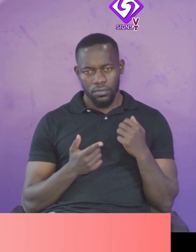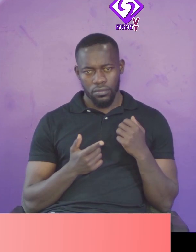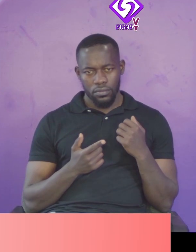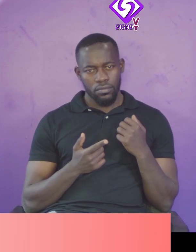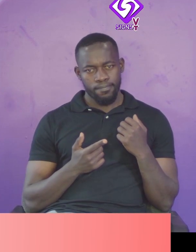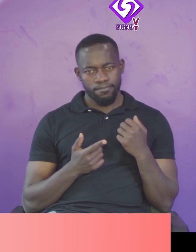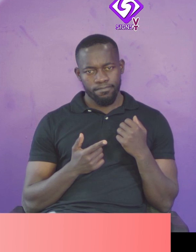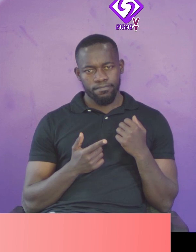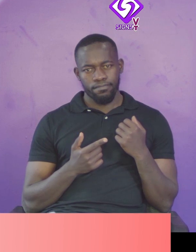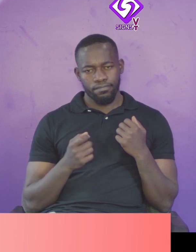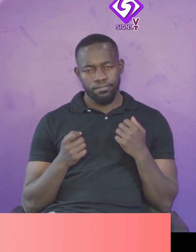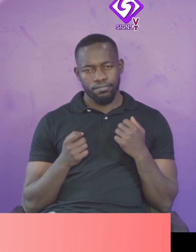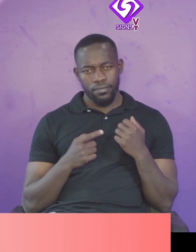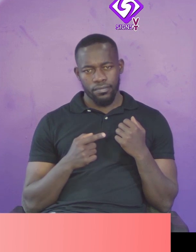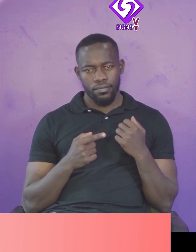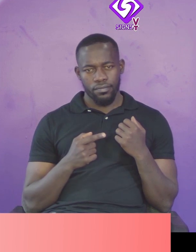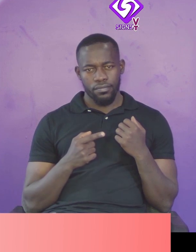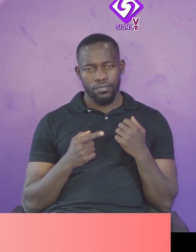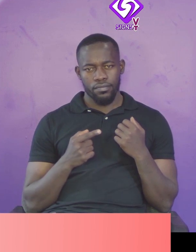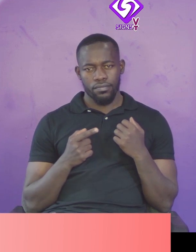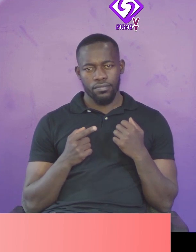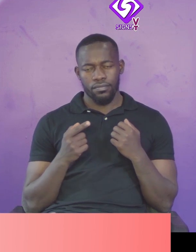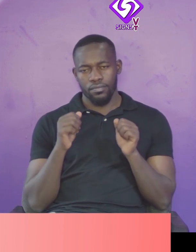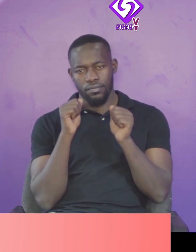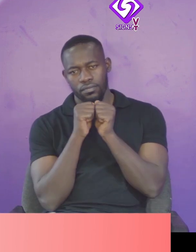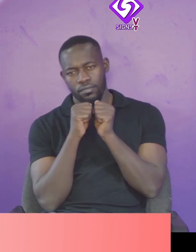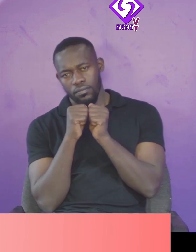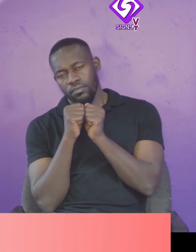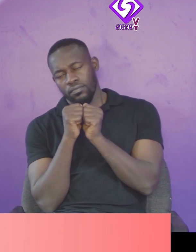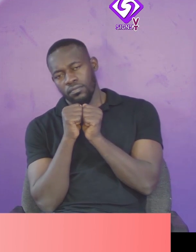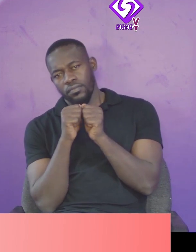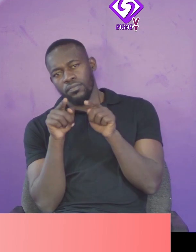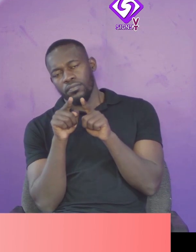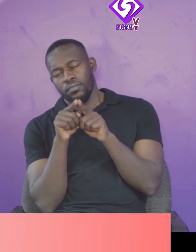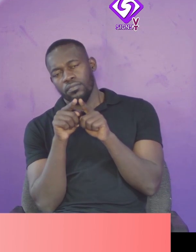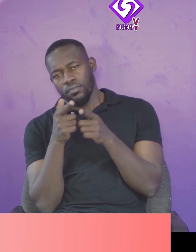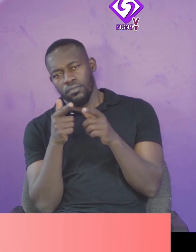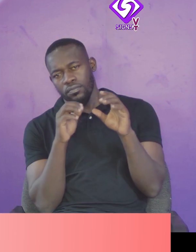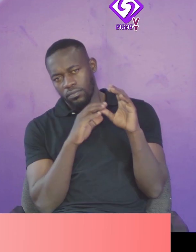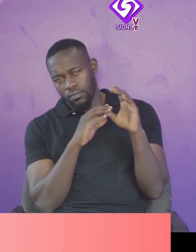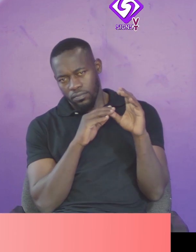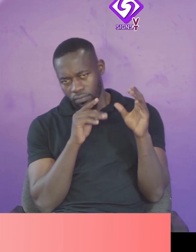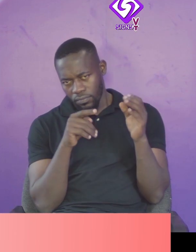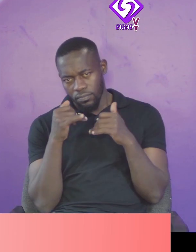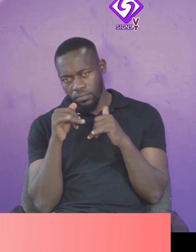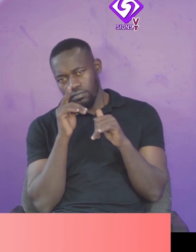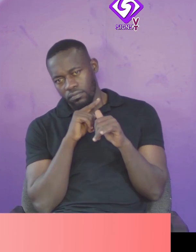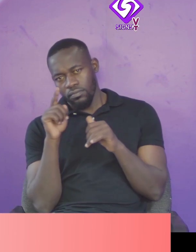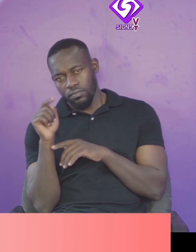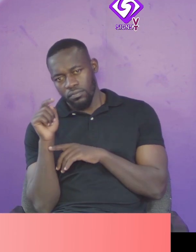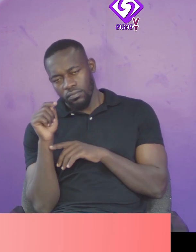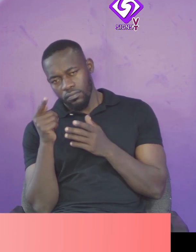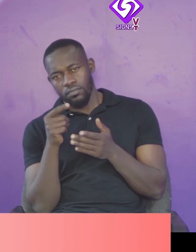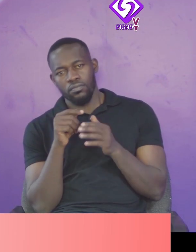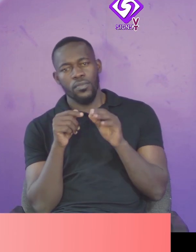in the month of October. Then against Totte, again against Chelsea, and then Man United,